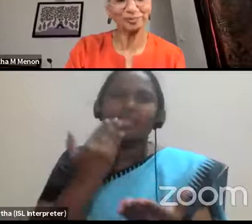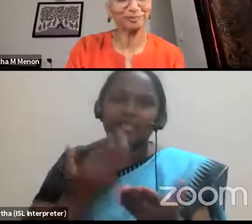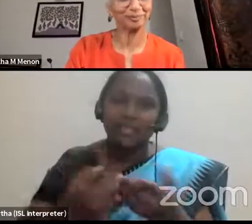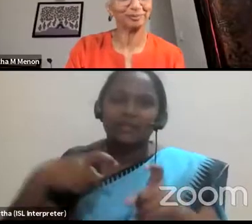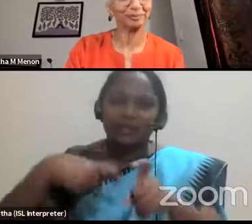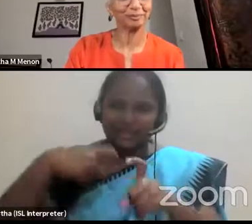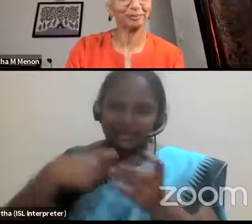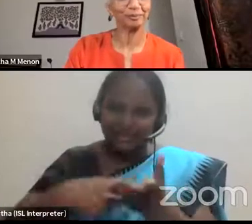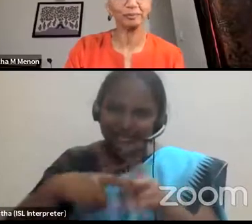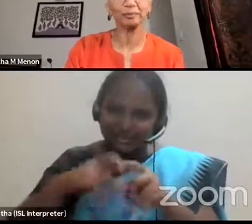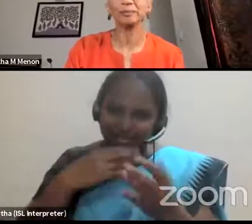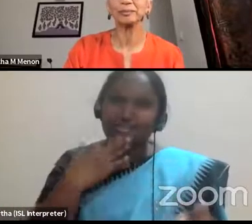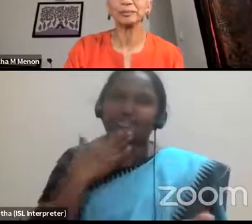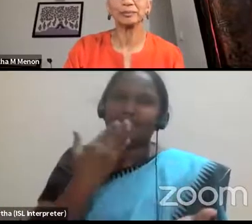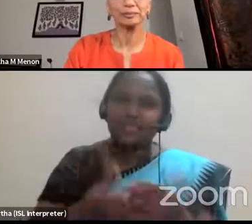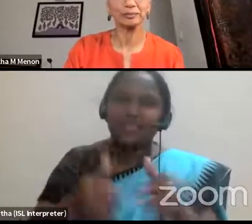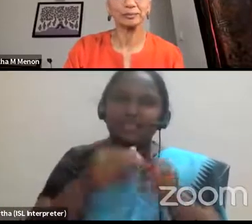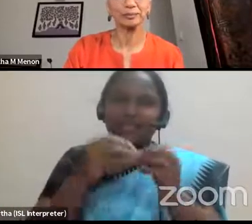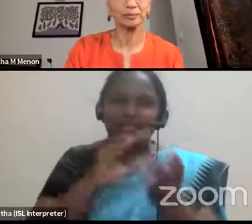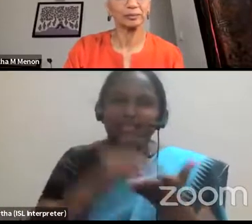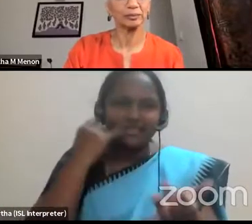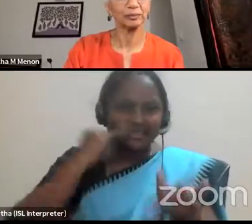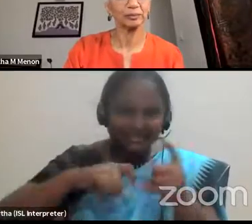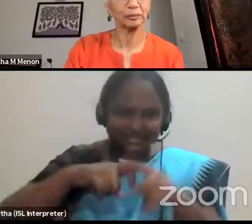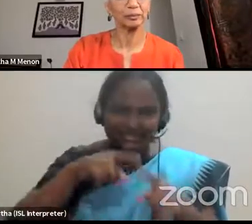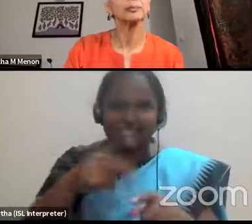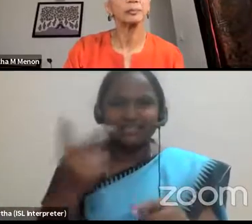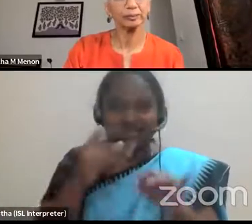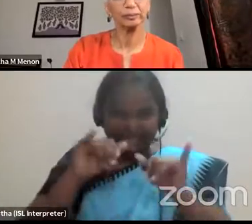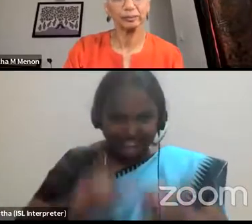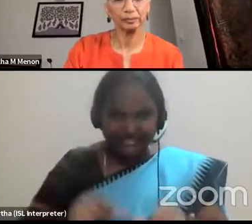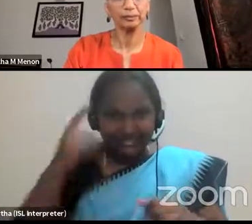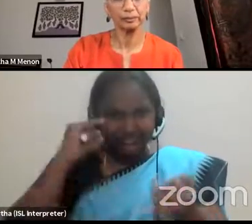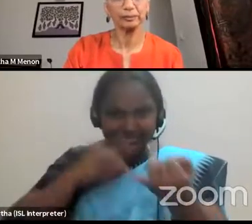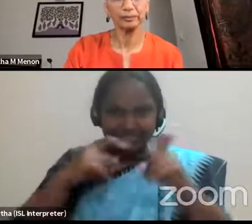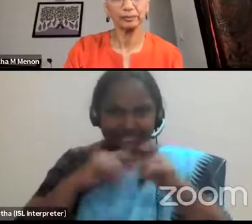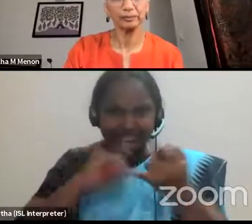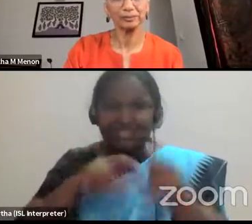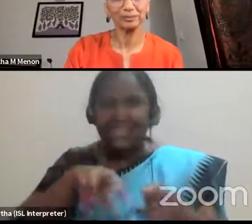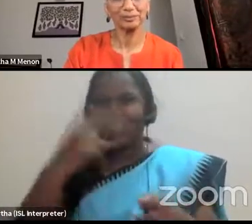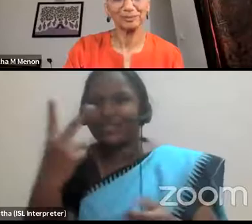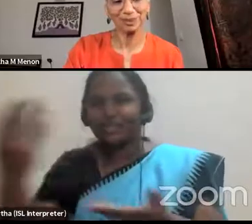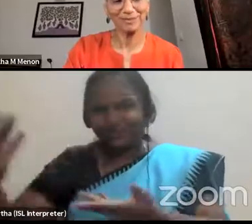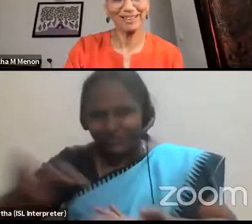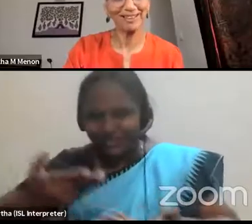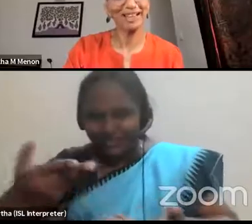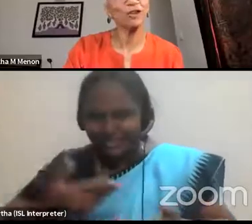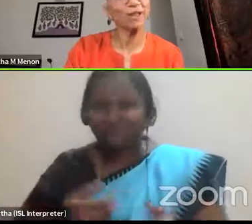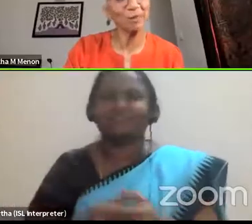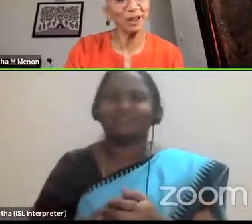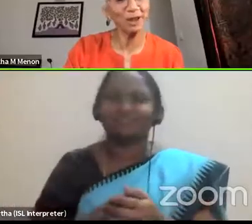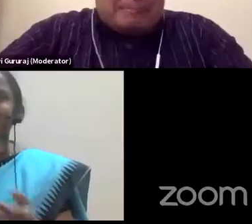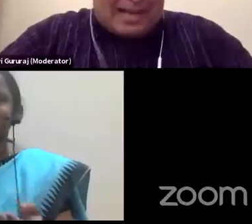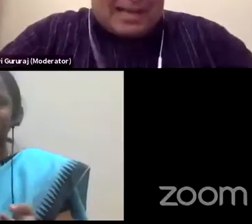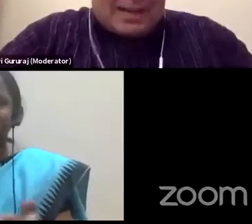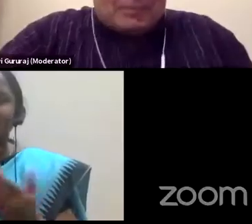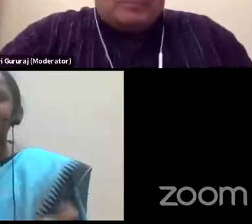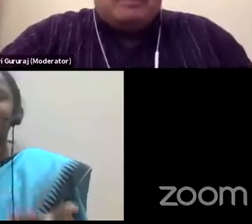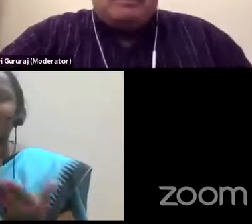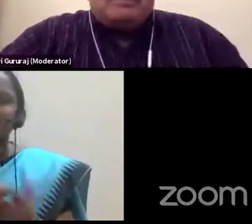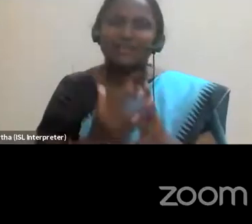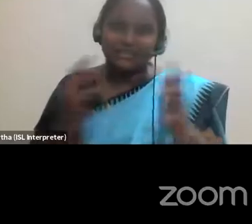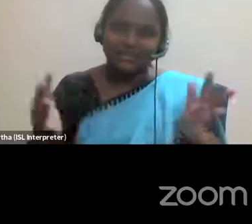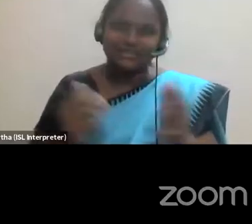Abhishek. And, please do keep on, stay on the session while we invite our other two guests on second half. Thank you very much. Thank